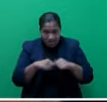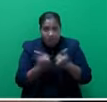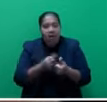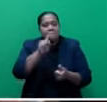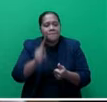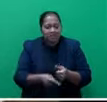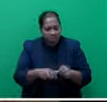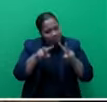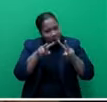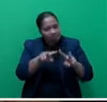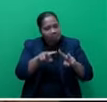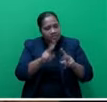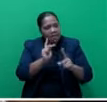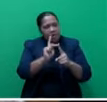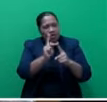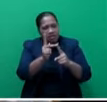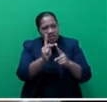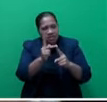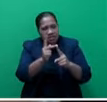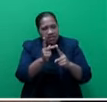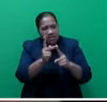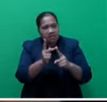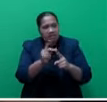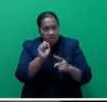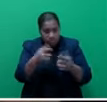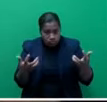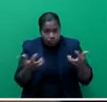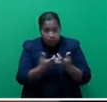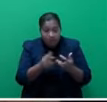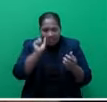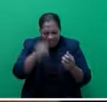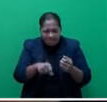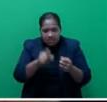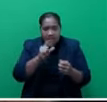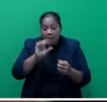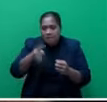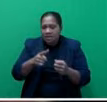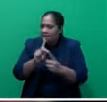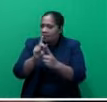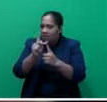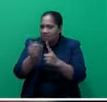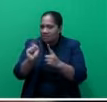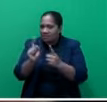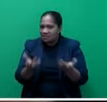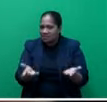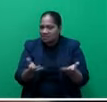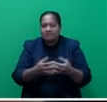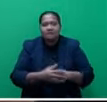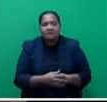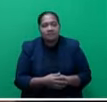to look at the priority. It is relevant, but the priority. Now,